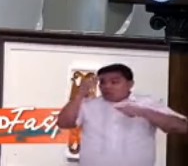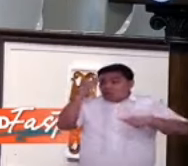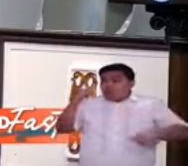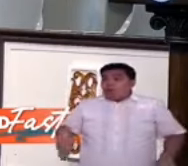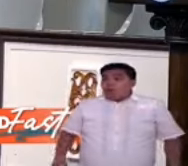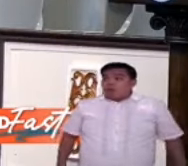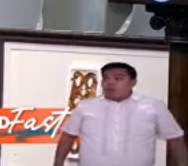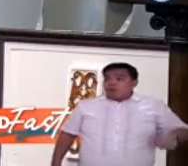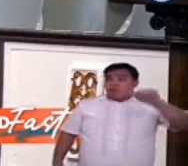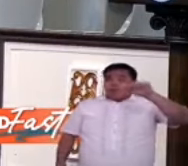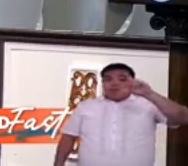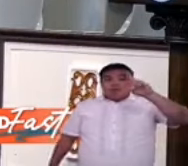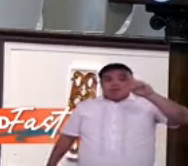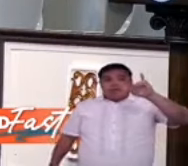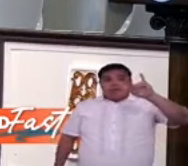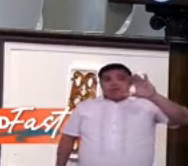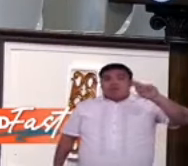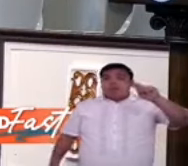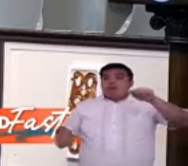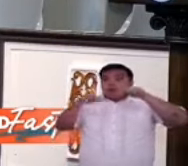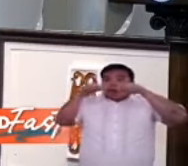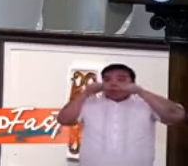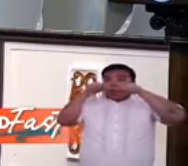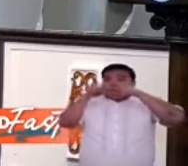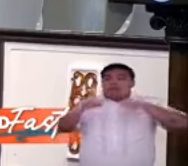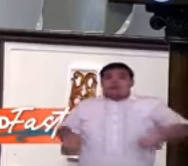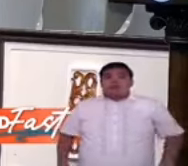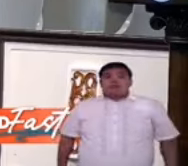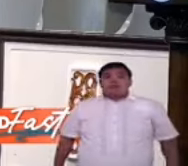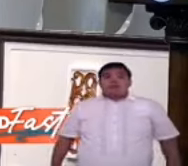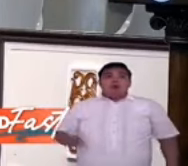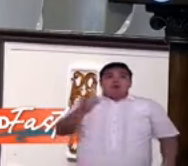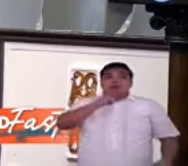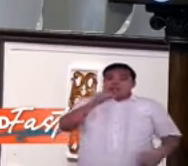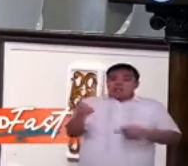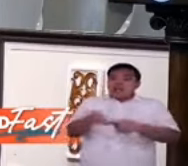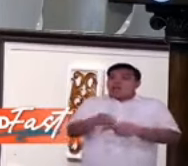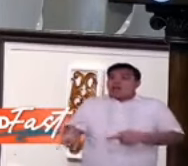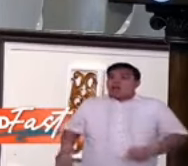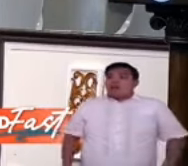human nature. Foolishness is bound in the child. Thirdly,